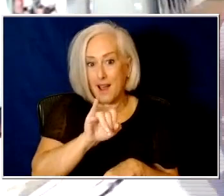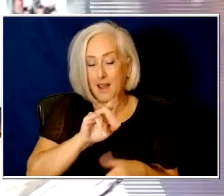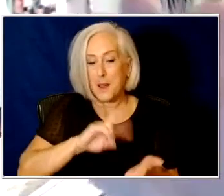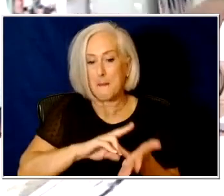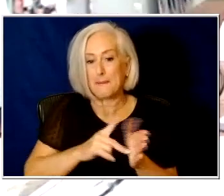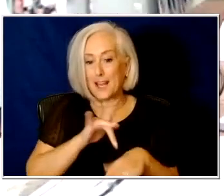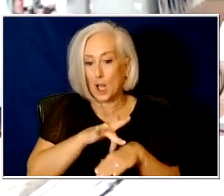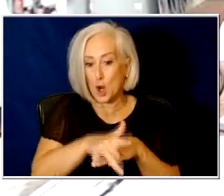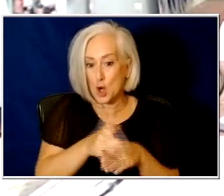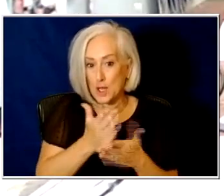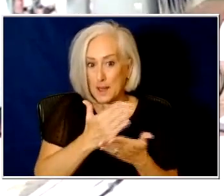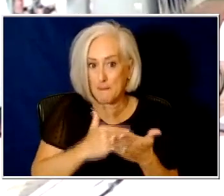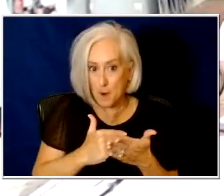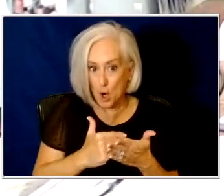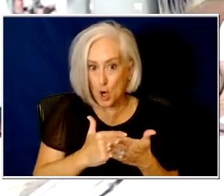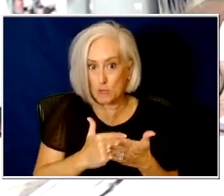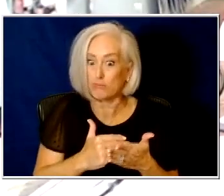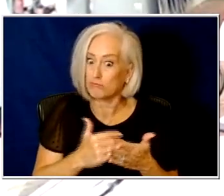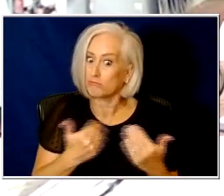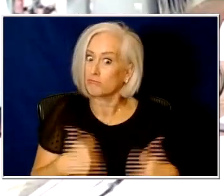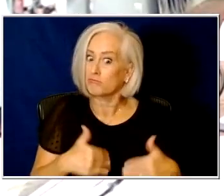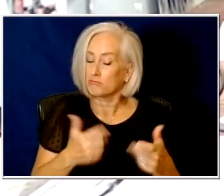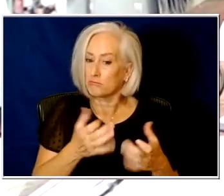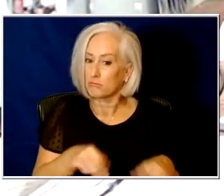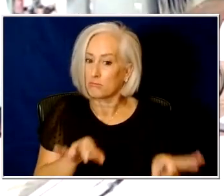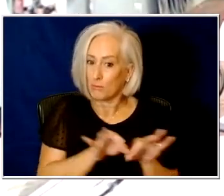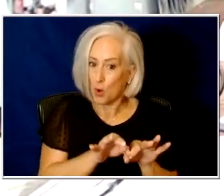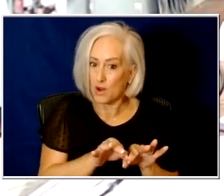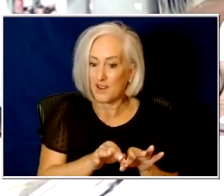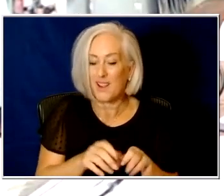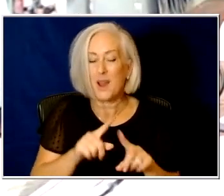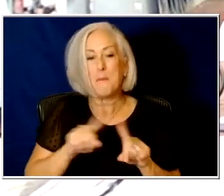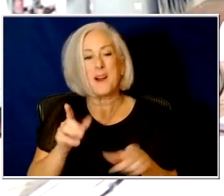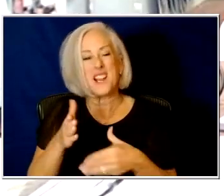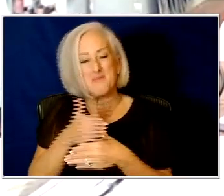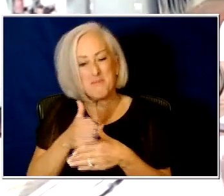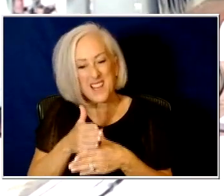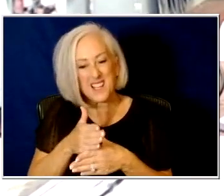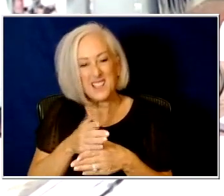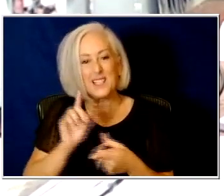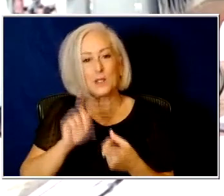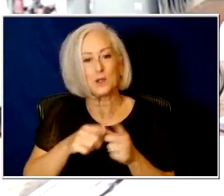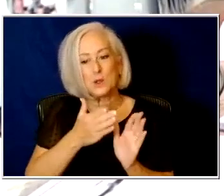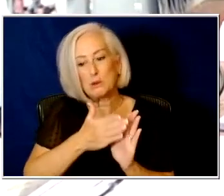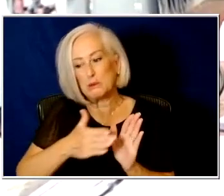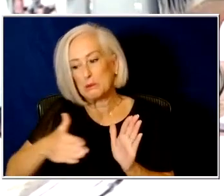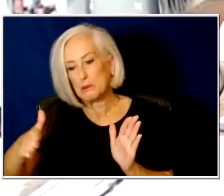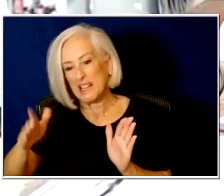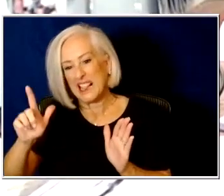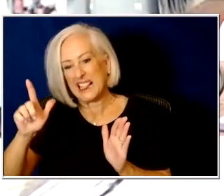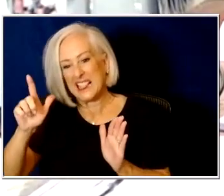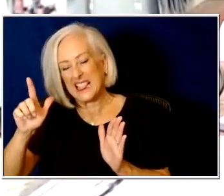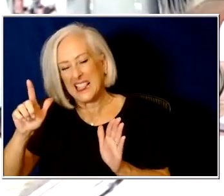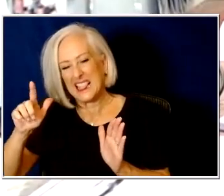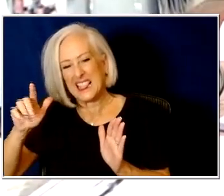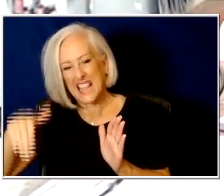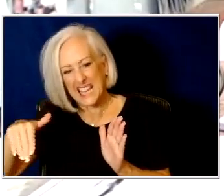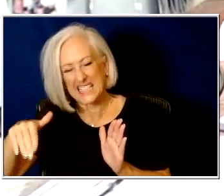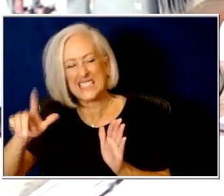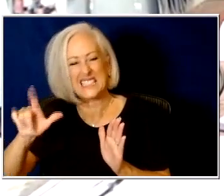if it's middle stage, late stage, it may not be so important or so recognizable. So so that's